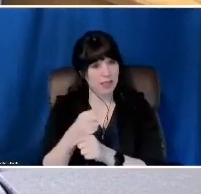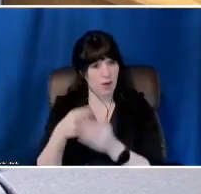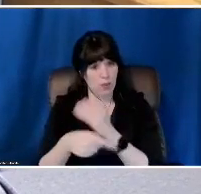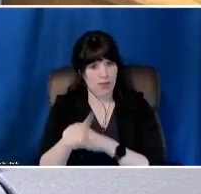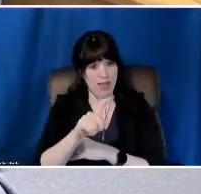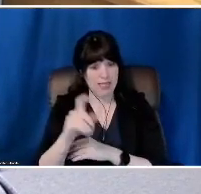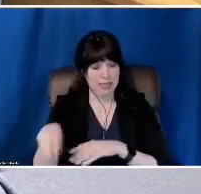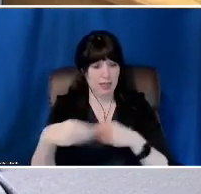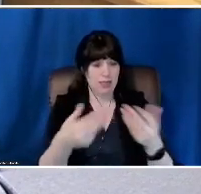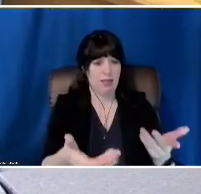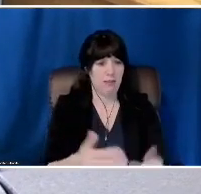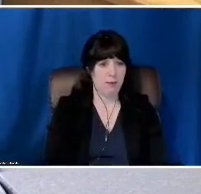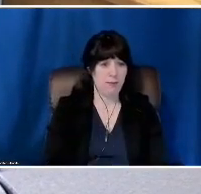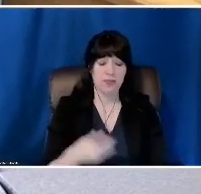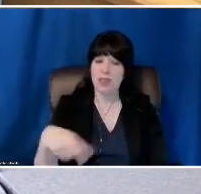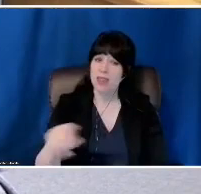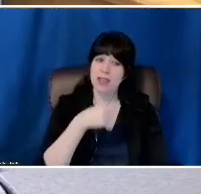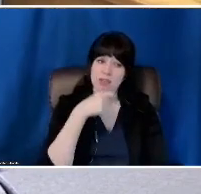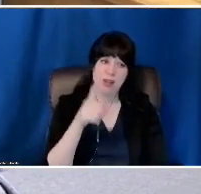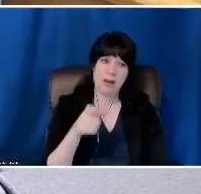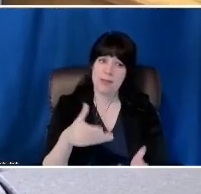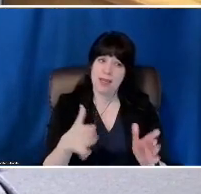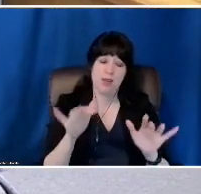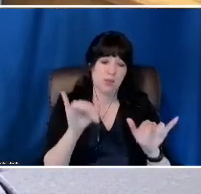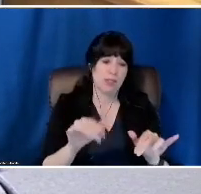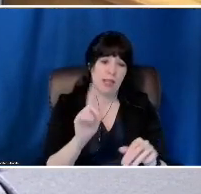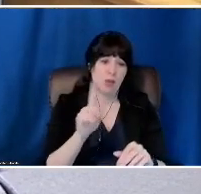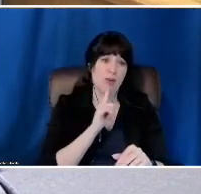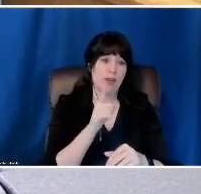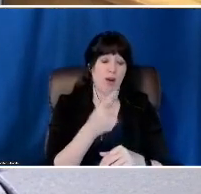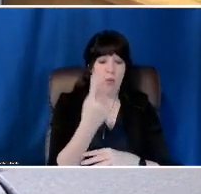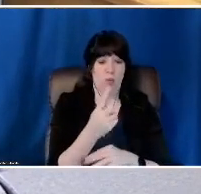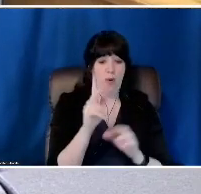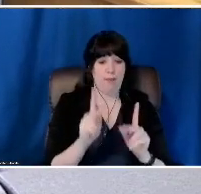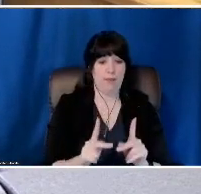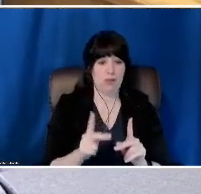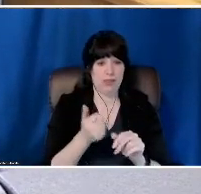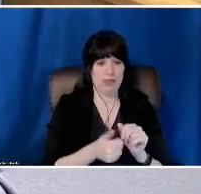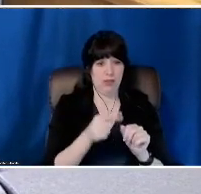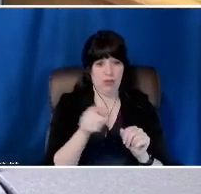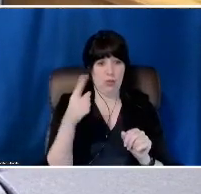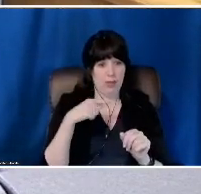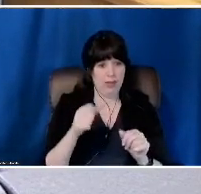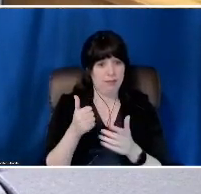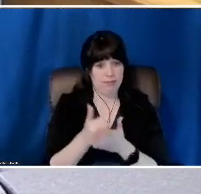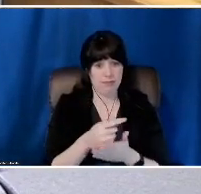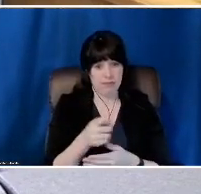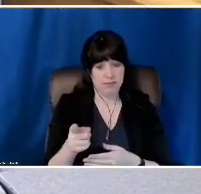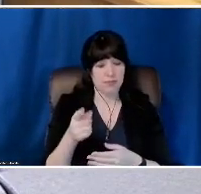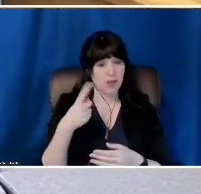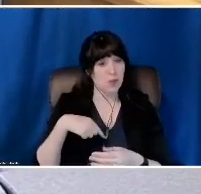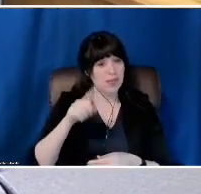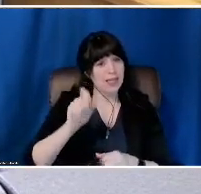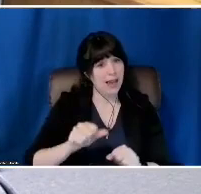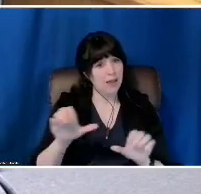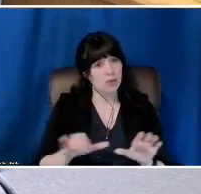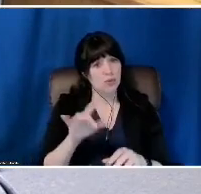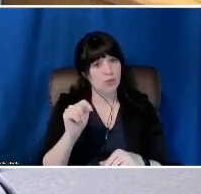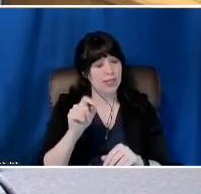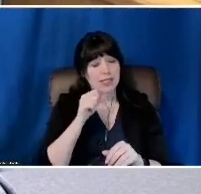deliver. They should not be allowed to stay where they are. One person at a time, we can do this, and it doesn't have to take